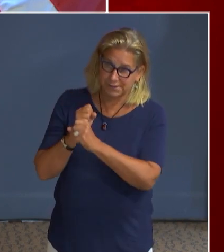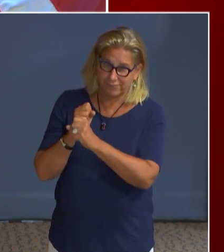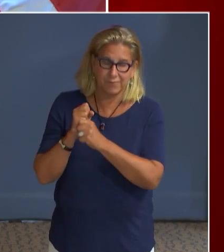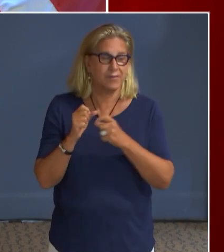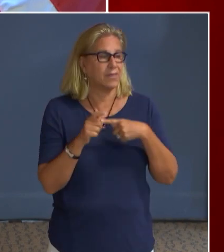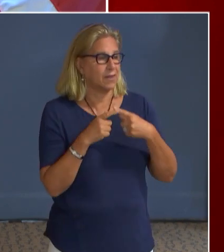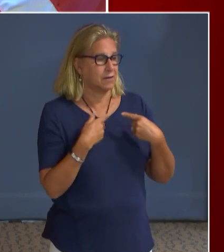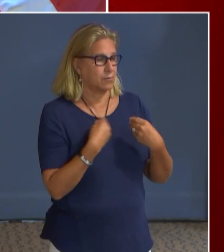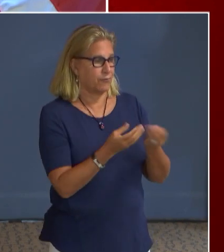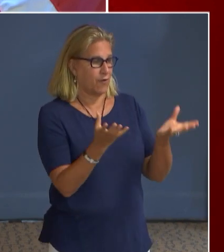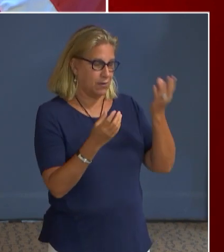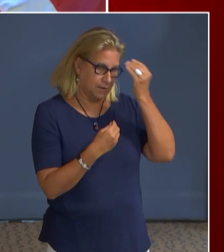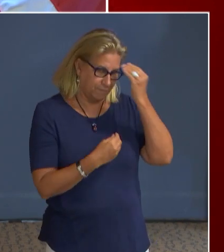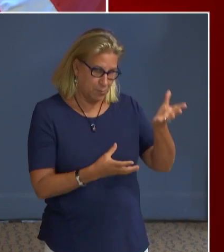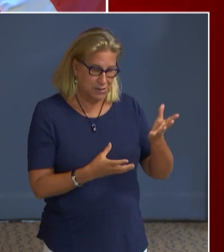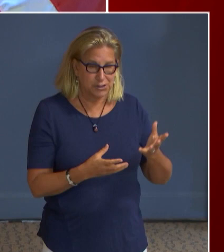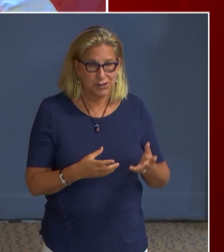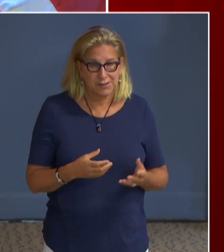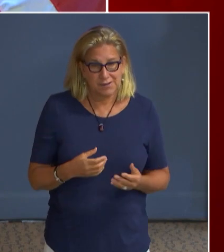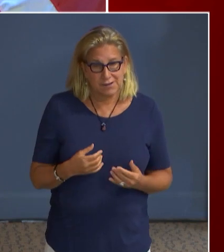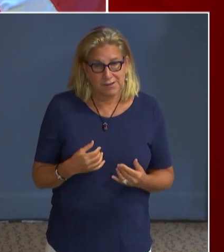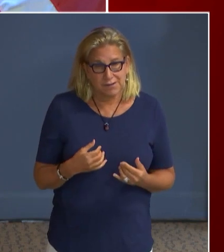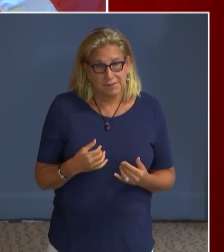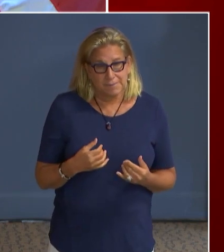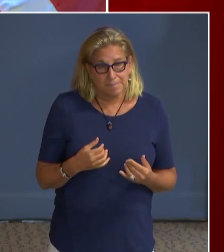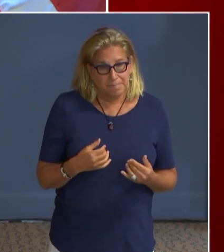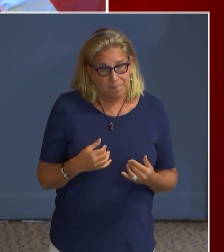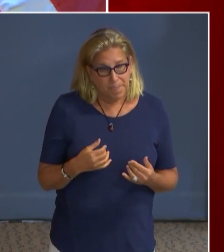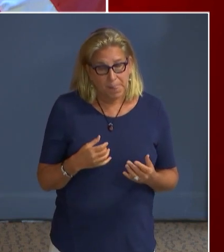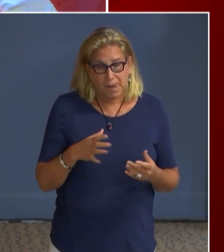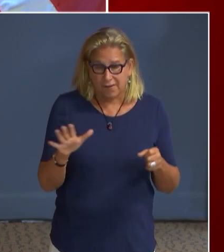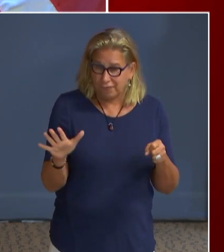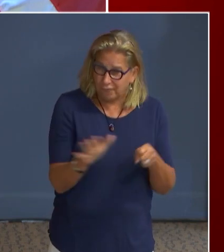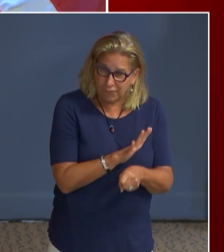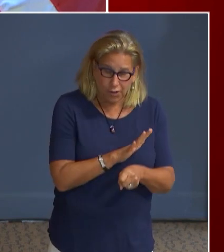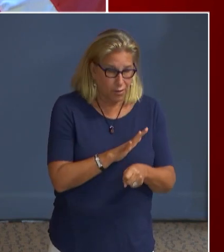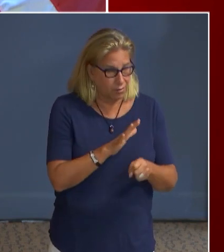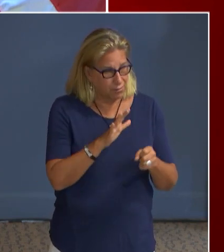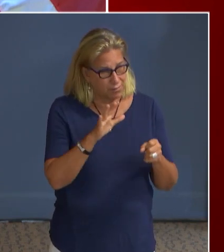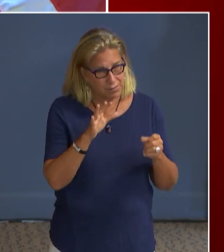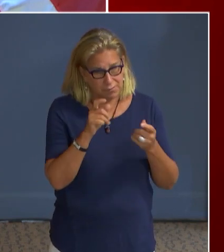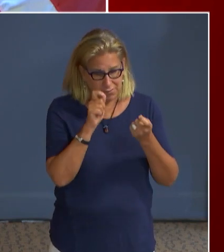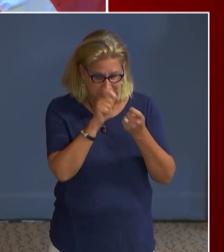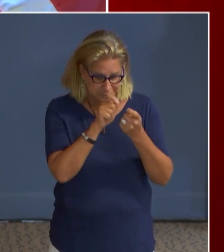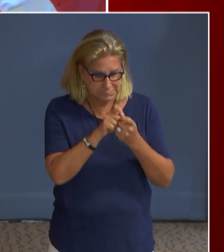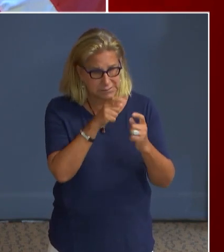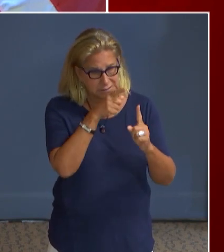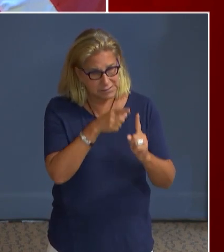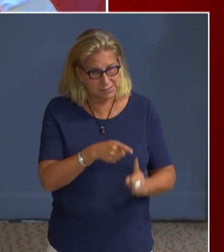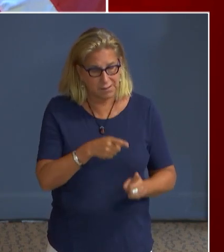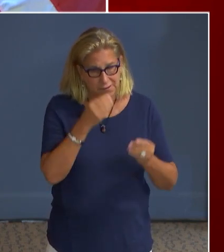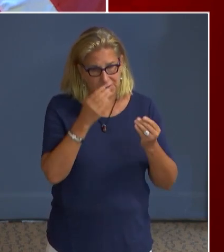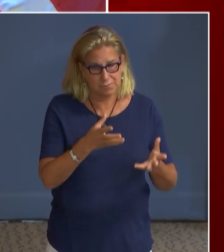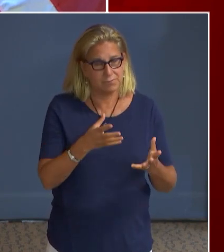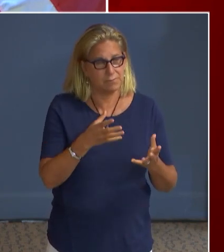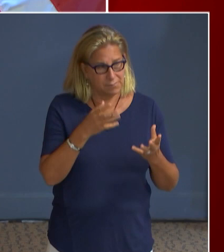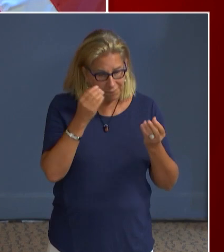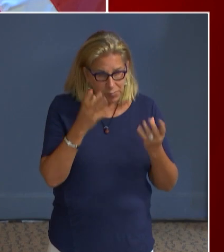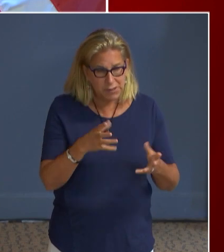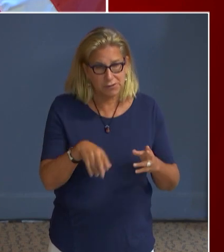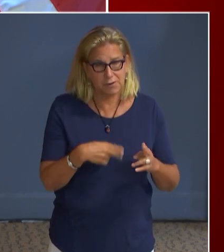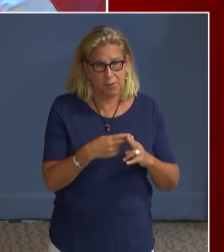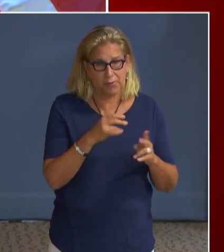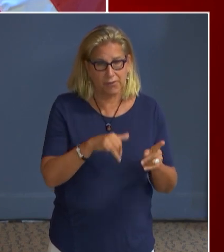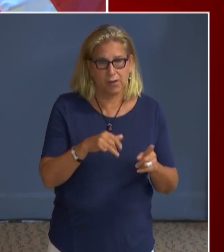going to provide a fulsome briefing during a town hall that DC Health is co-hosting with the